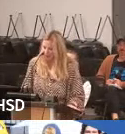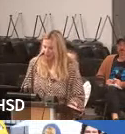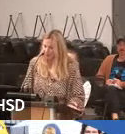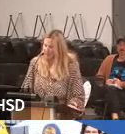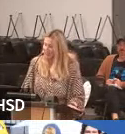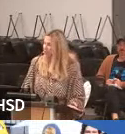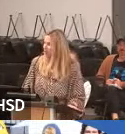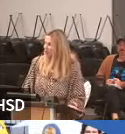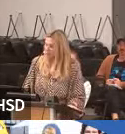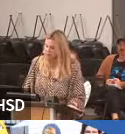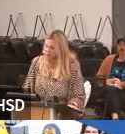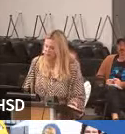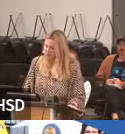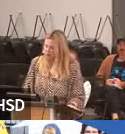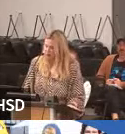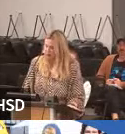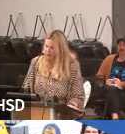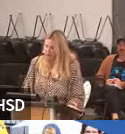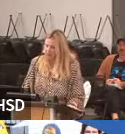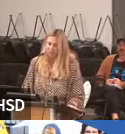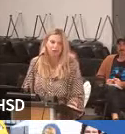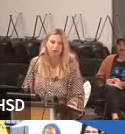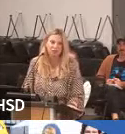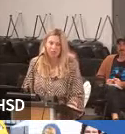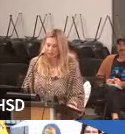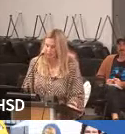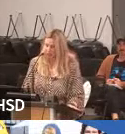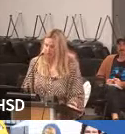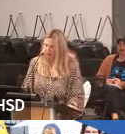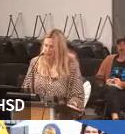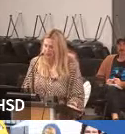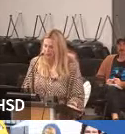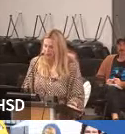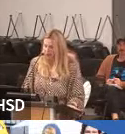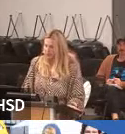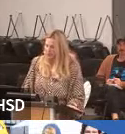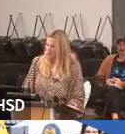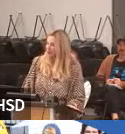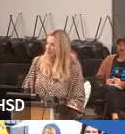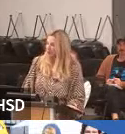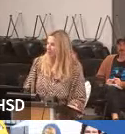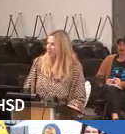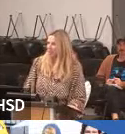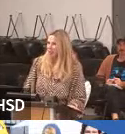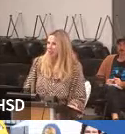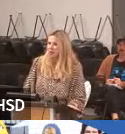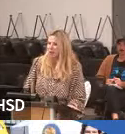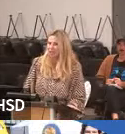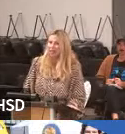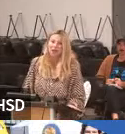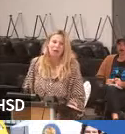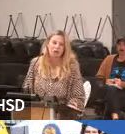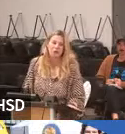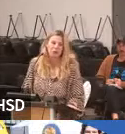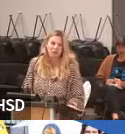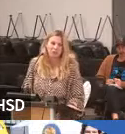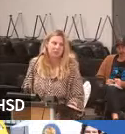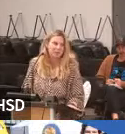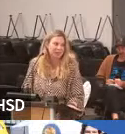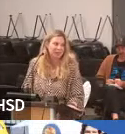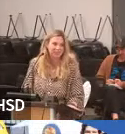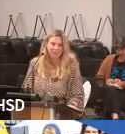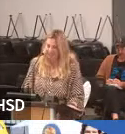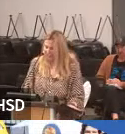to introduce our new and returning students to the values that we intend to focus on as a community over the course of a